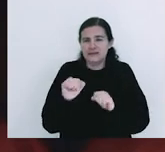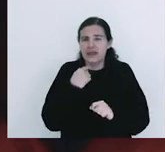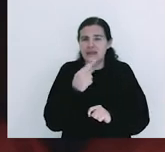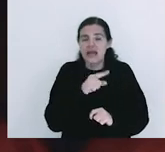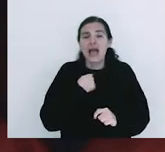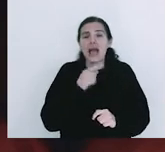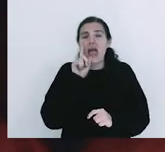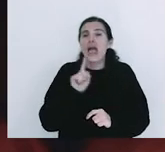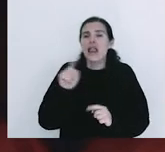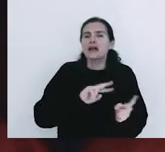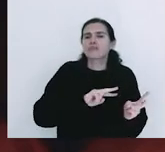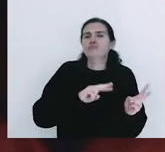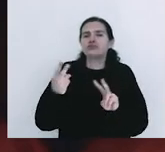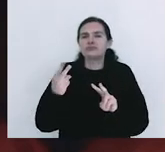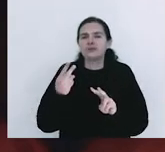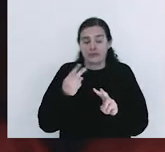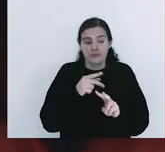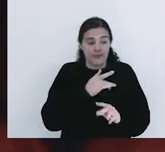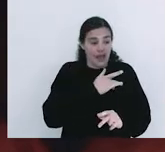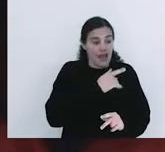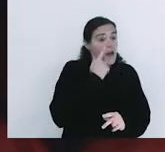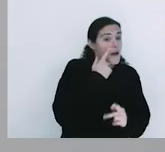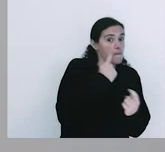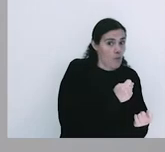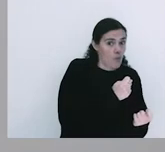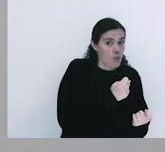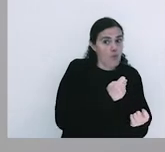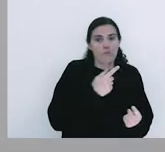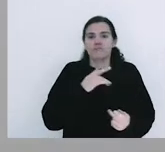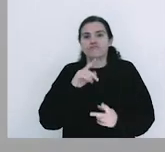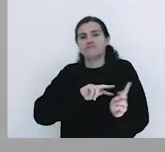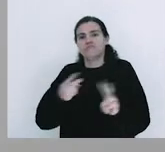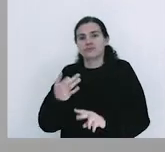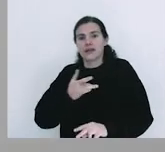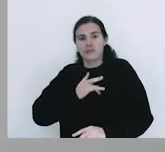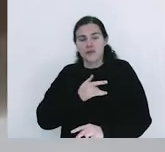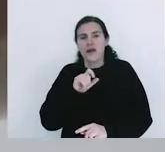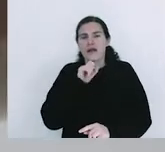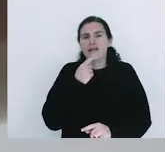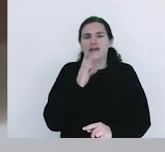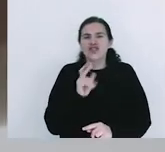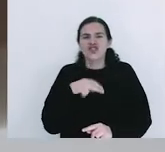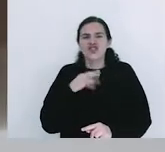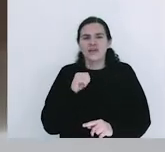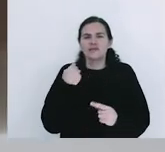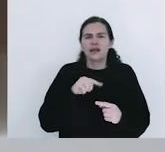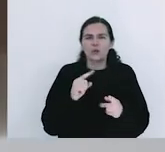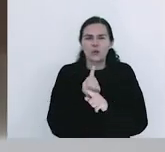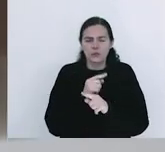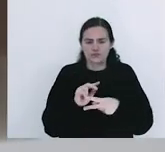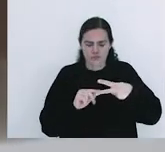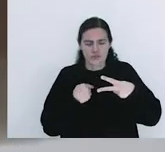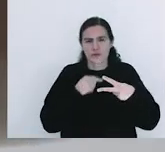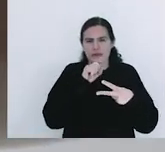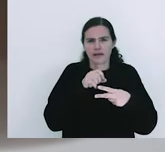she transformed hate into love. Again, the figure of Janus, these two opposite poles that are